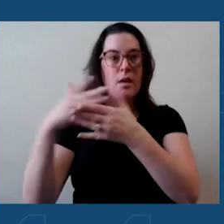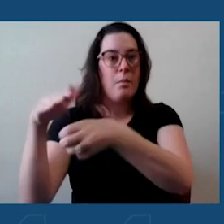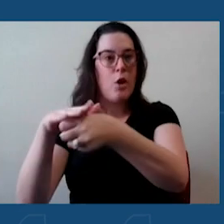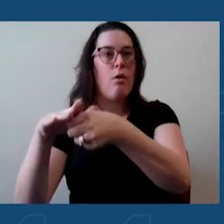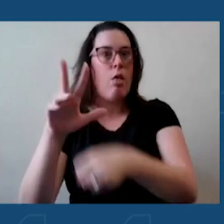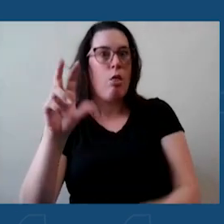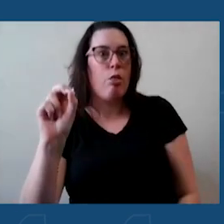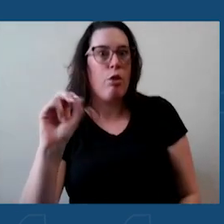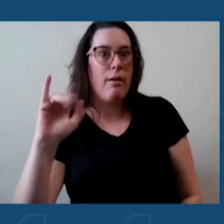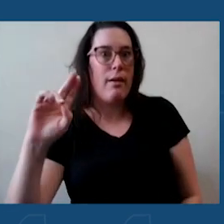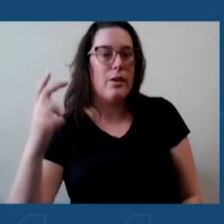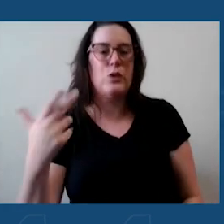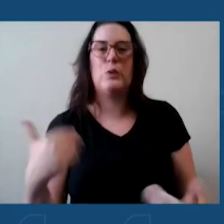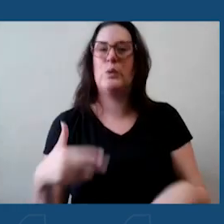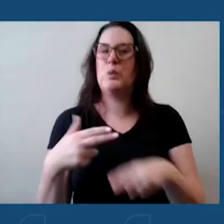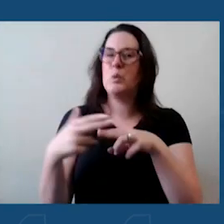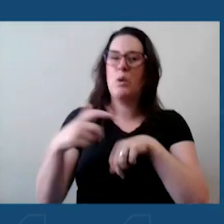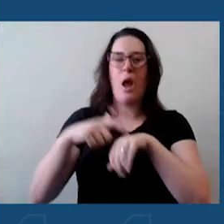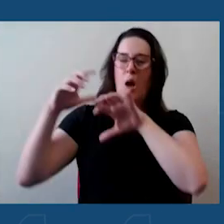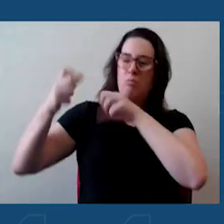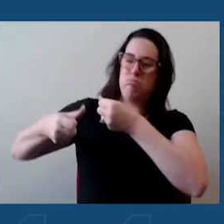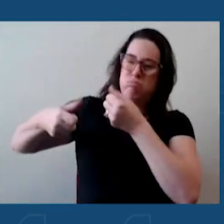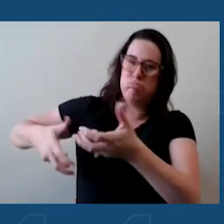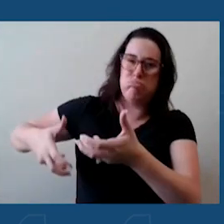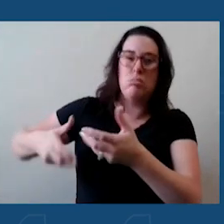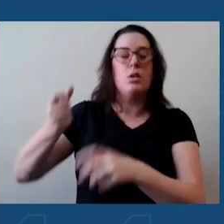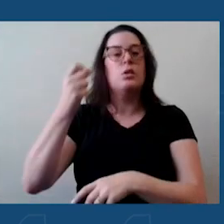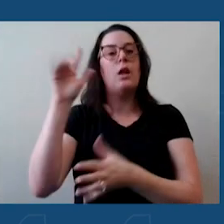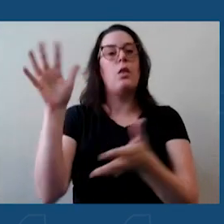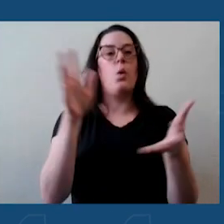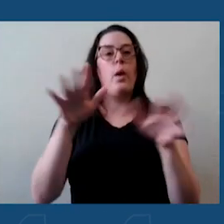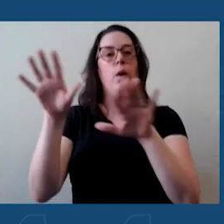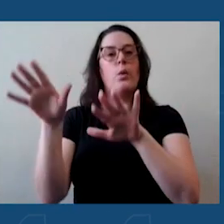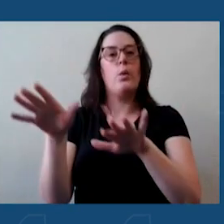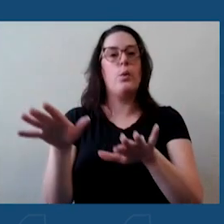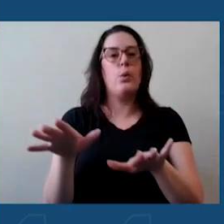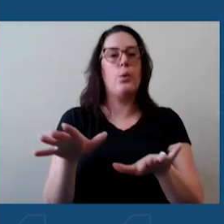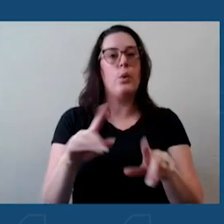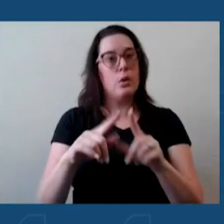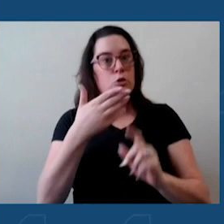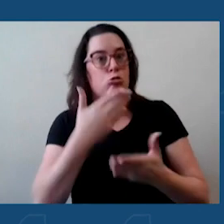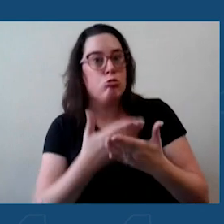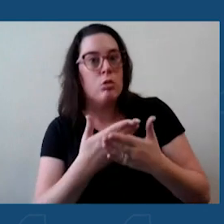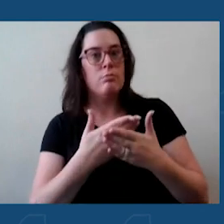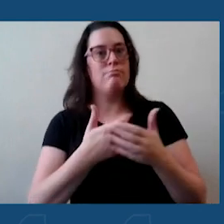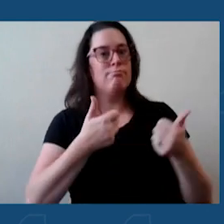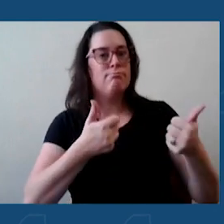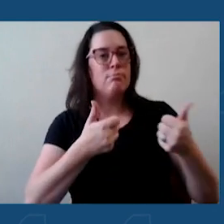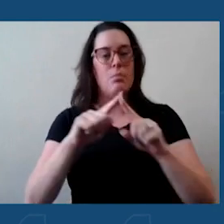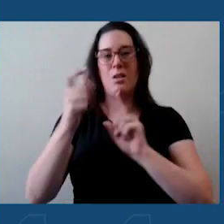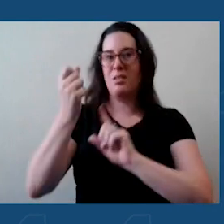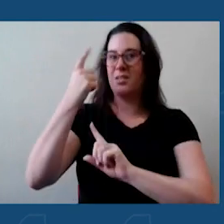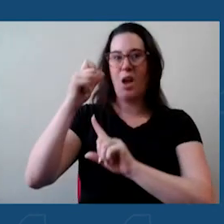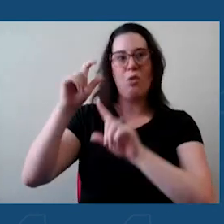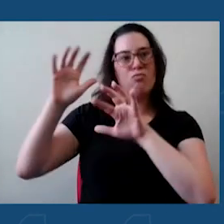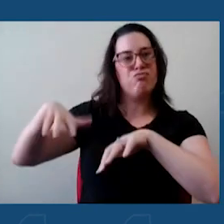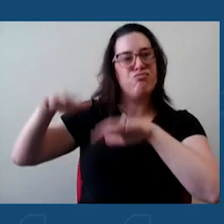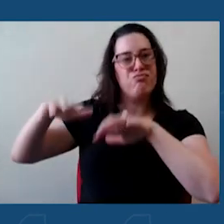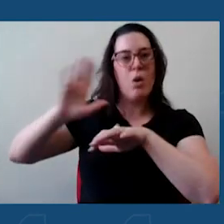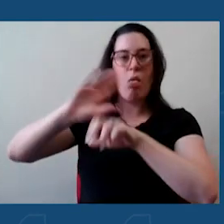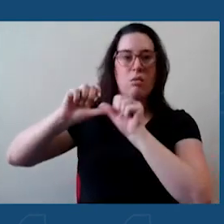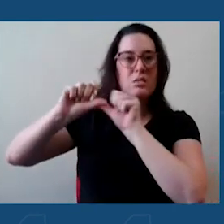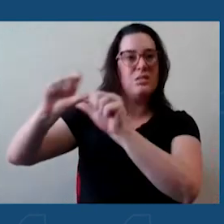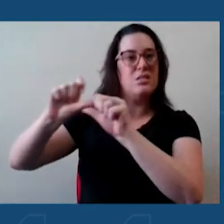But while the wind has died down, and that is good, the rain continues to fall and is going to be falling throughout the day and will into the